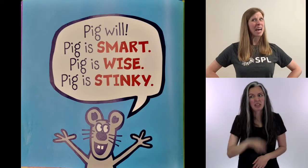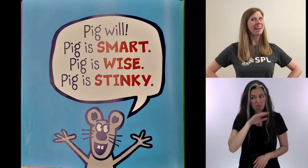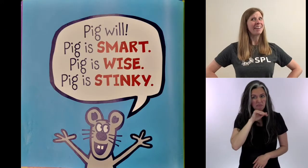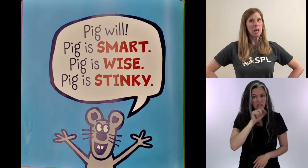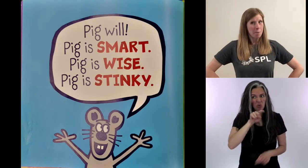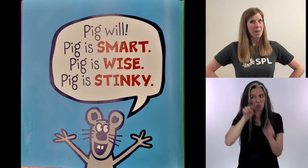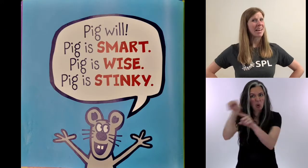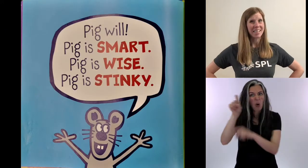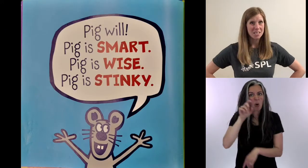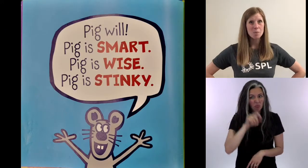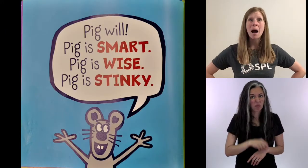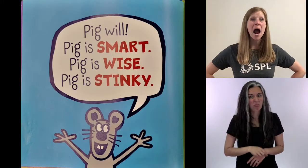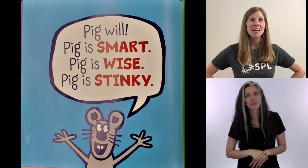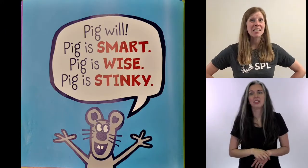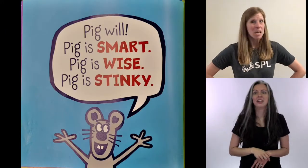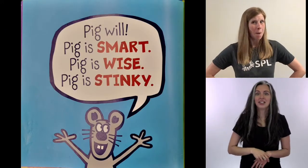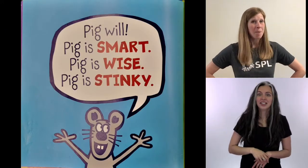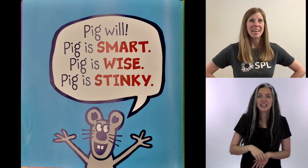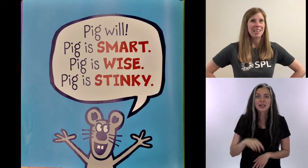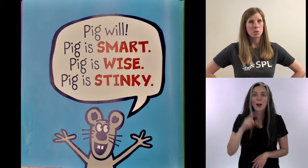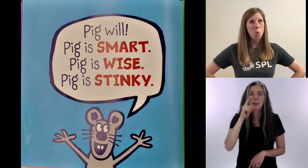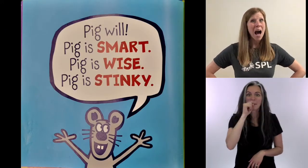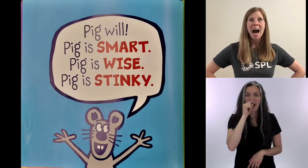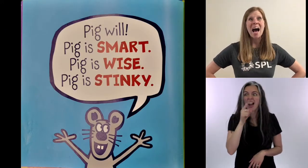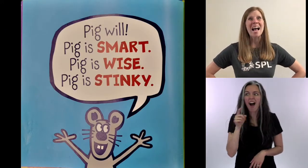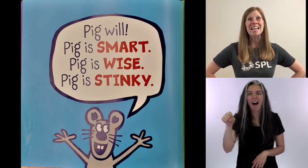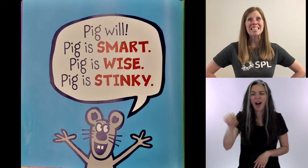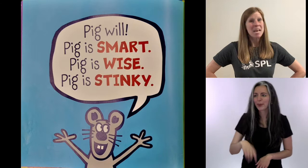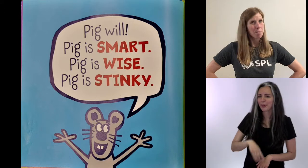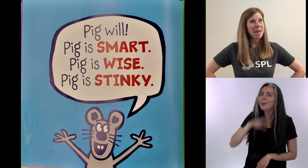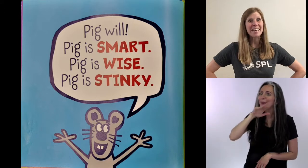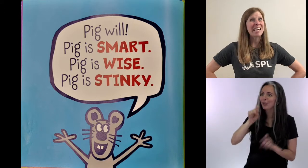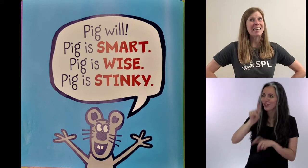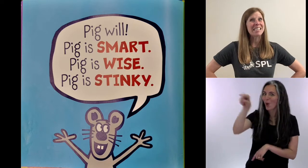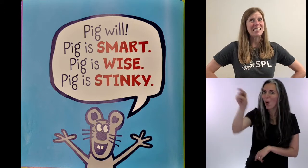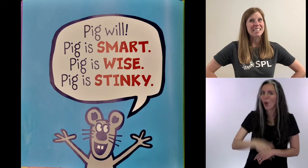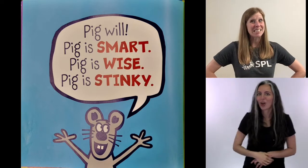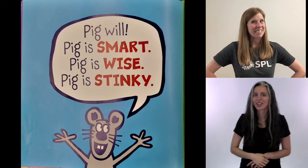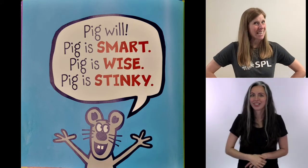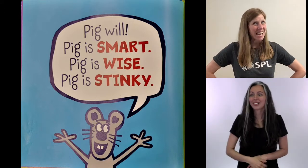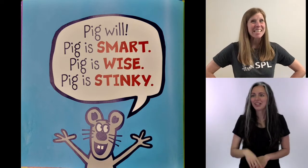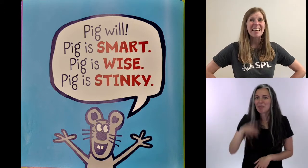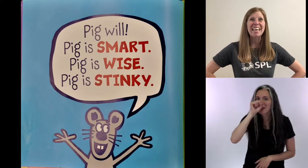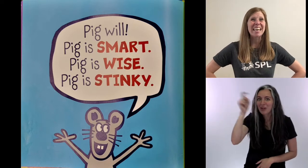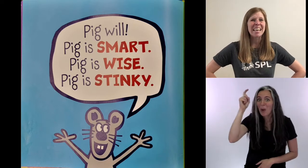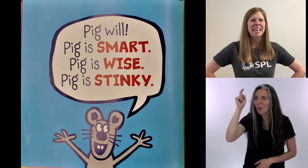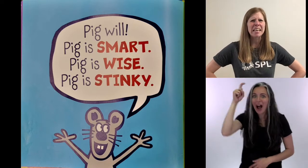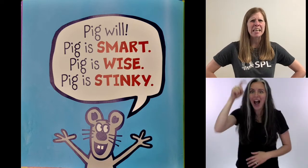Pig will. Pig is smart. Pig is wise. Pig is